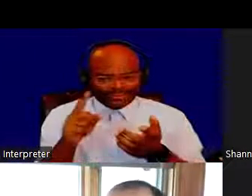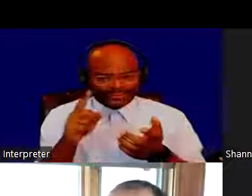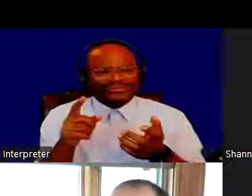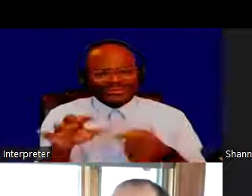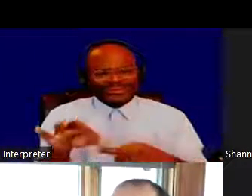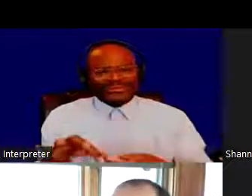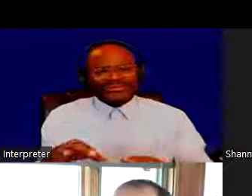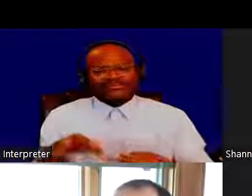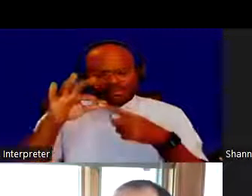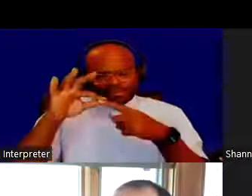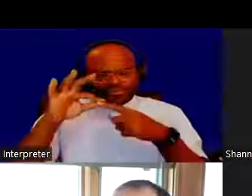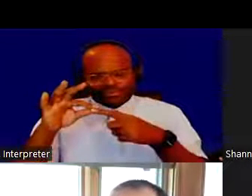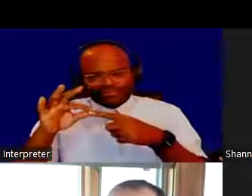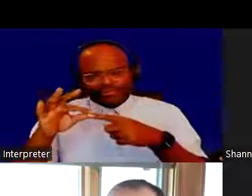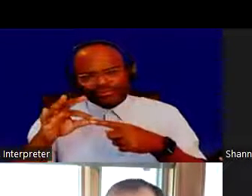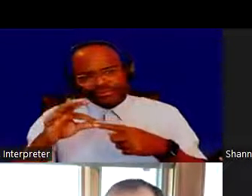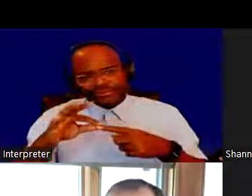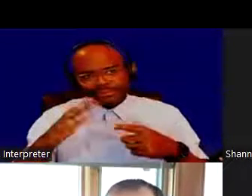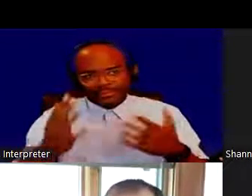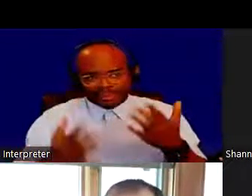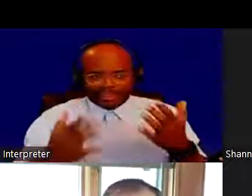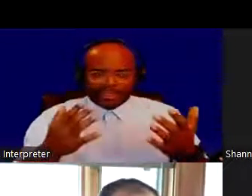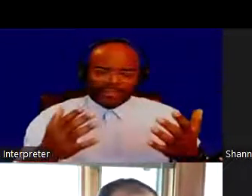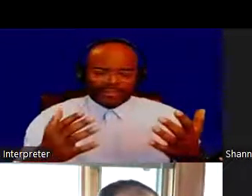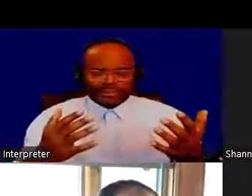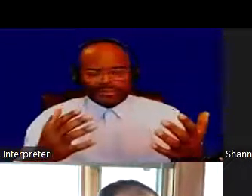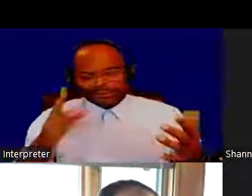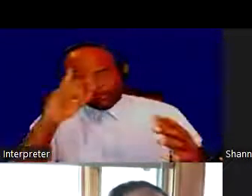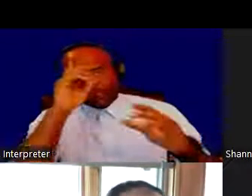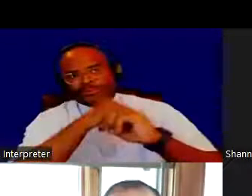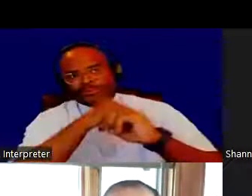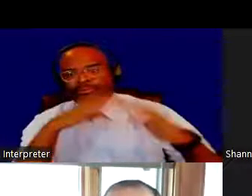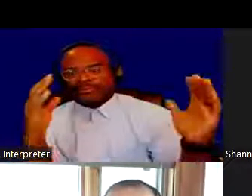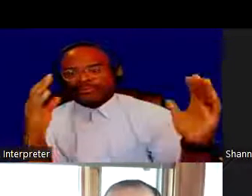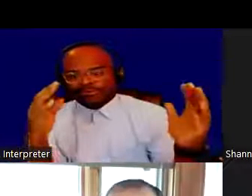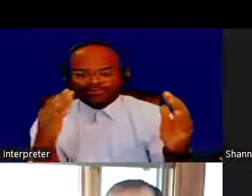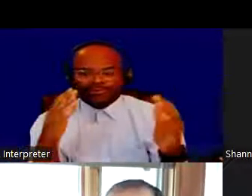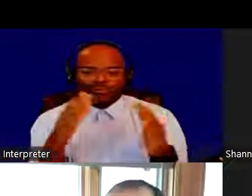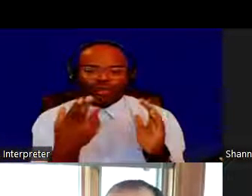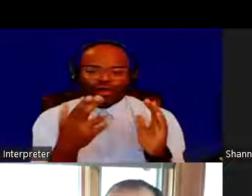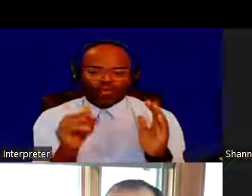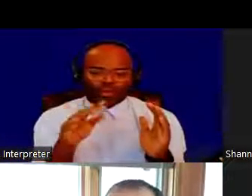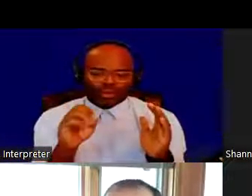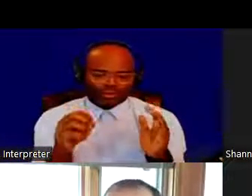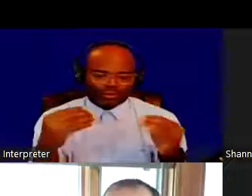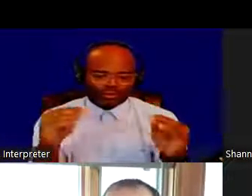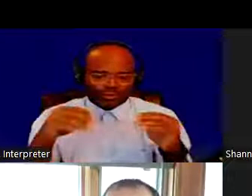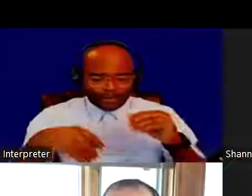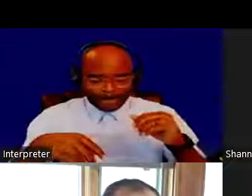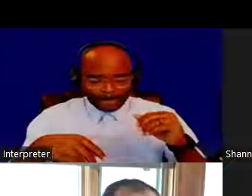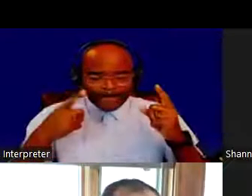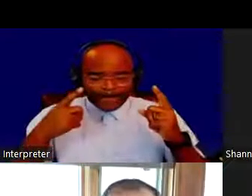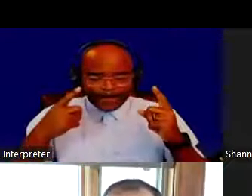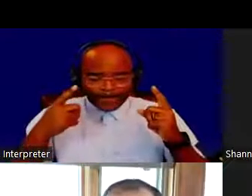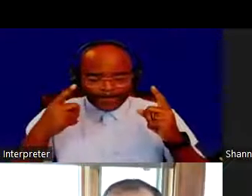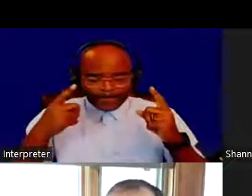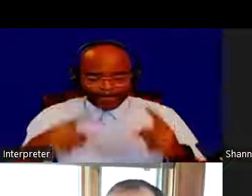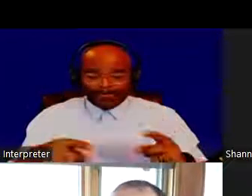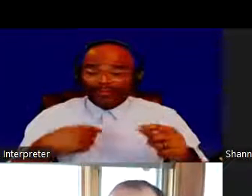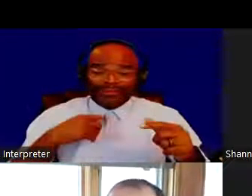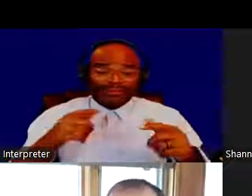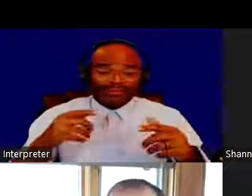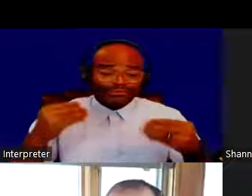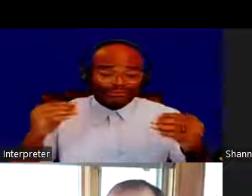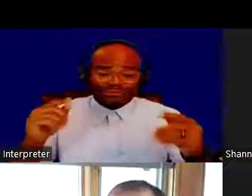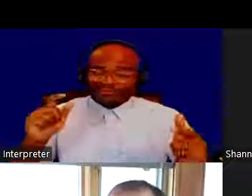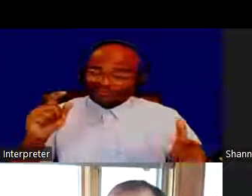special, some might say metaphorical, hardware store. We notice, first of all, that this store is huge.